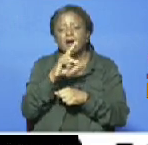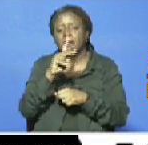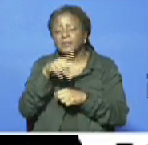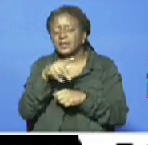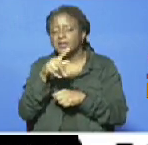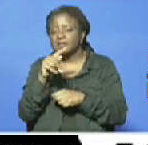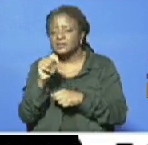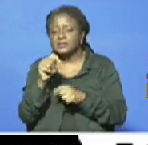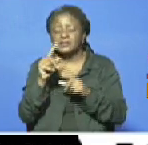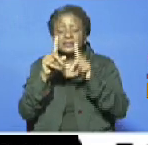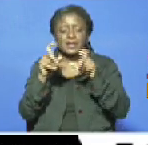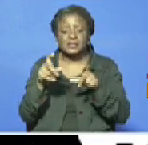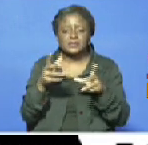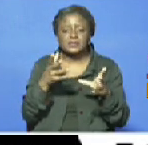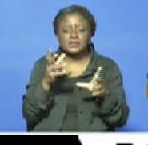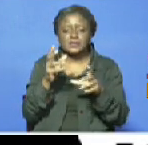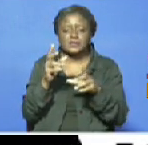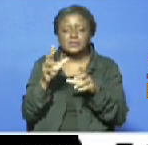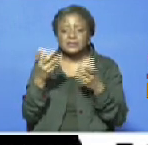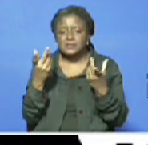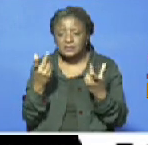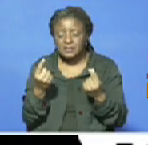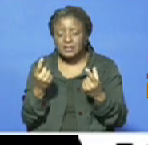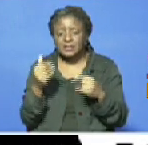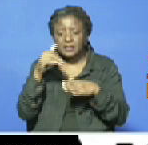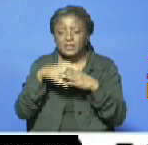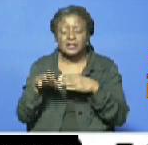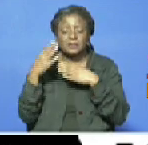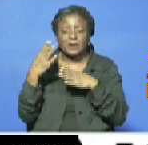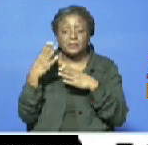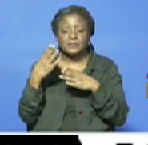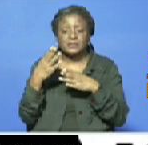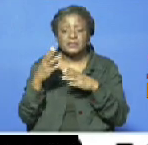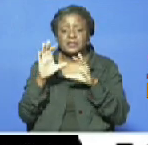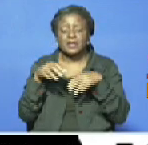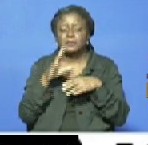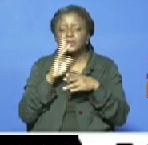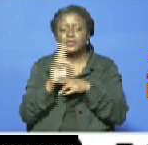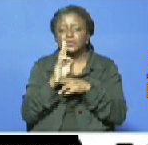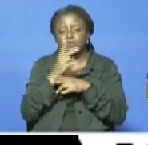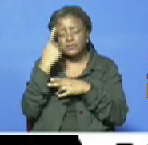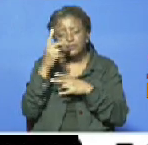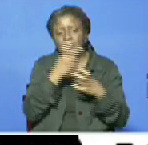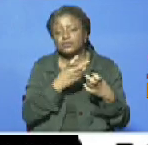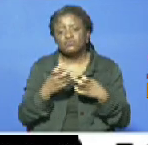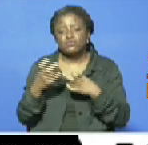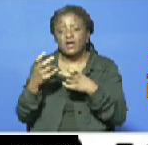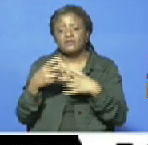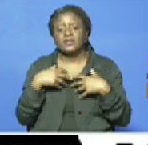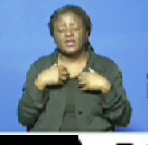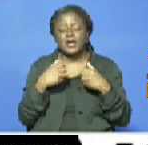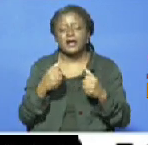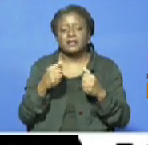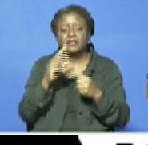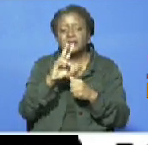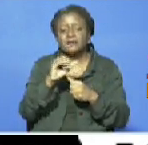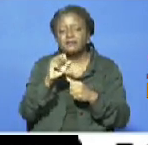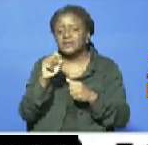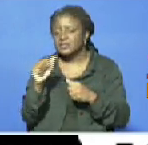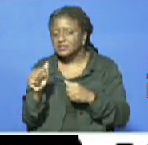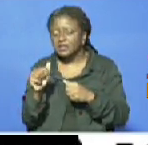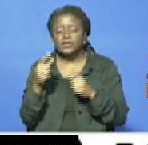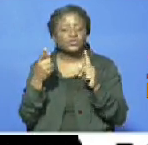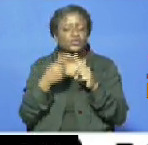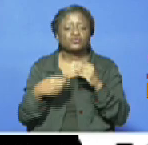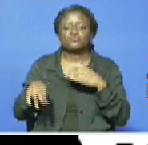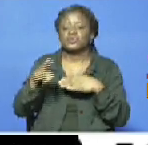the Bahamas is valid for a travel health visa in order to return to the Bahamas.